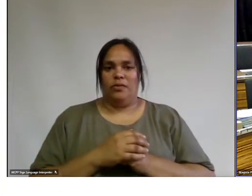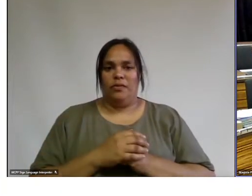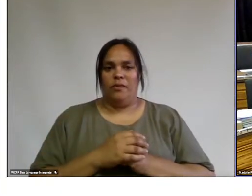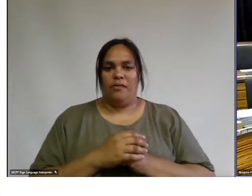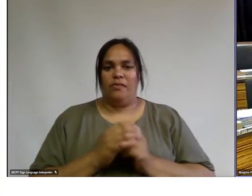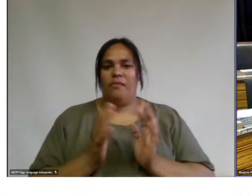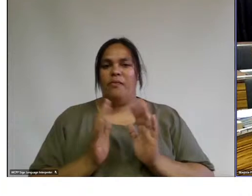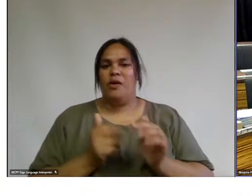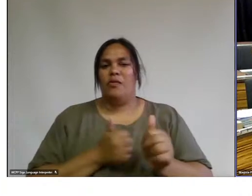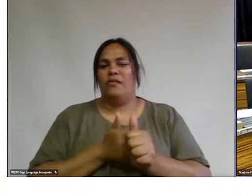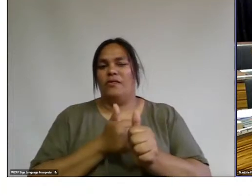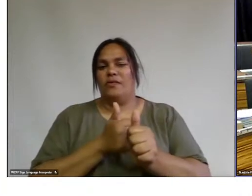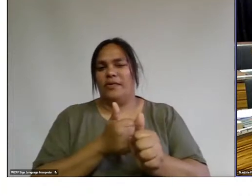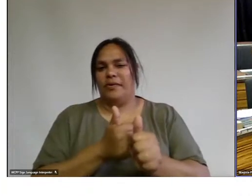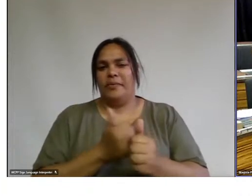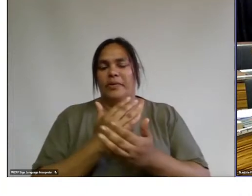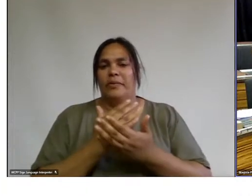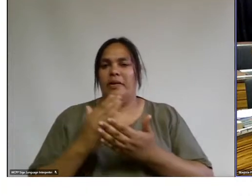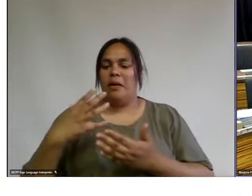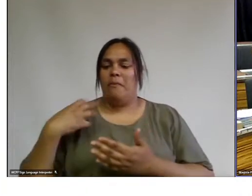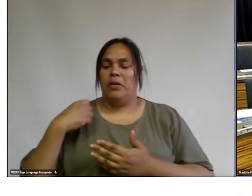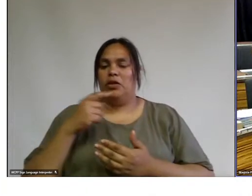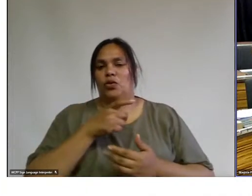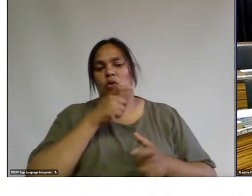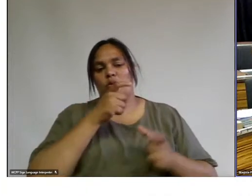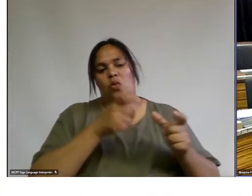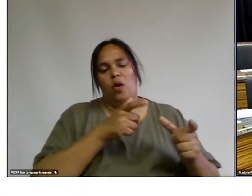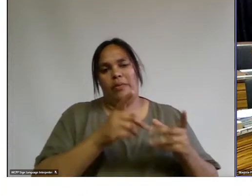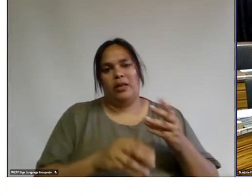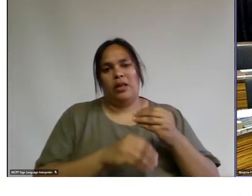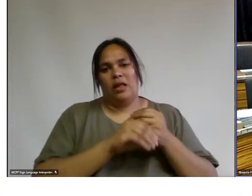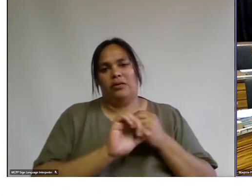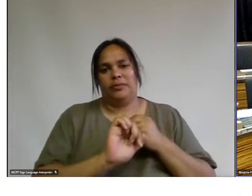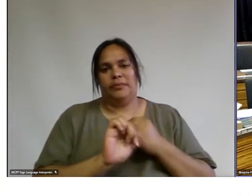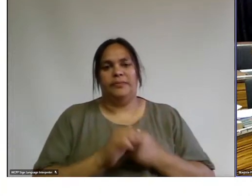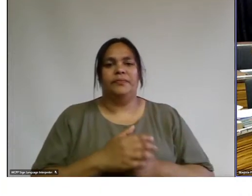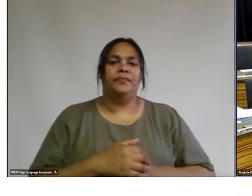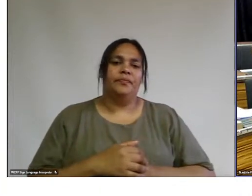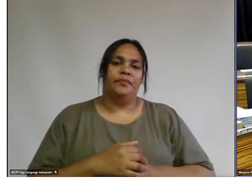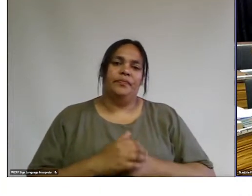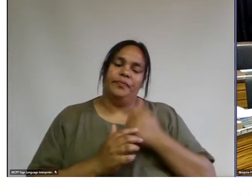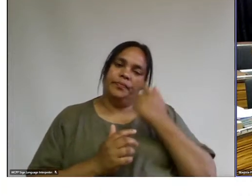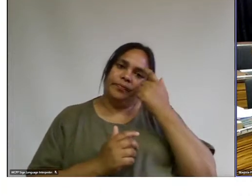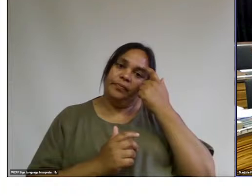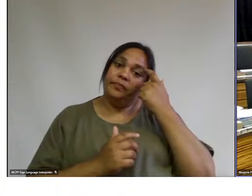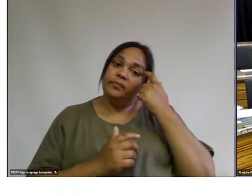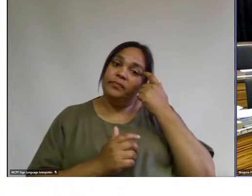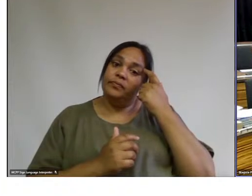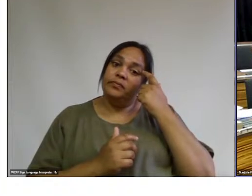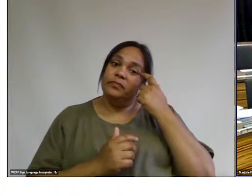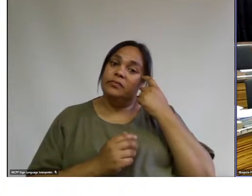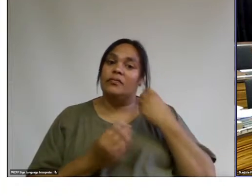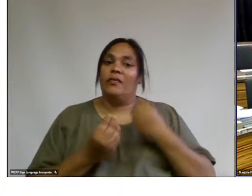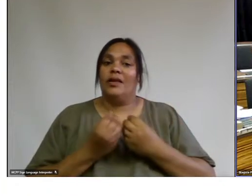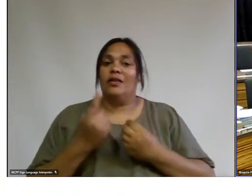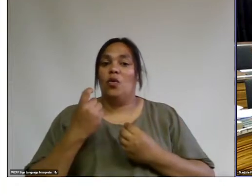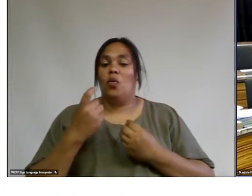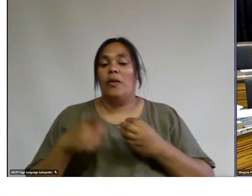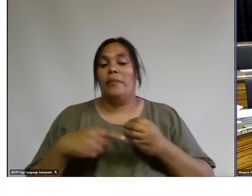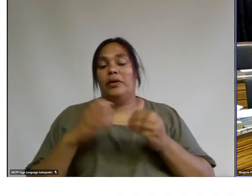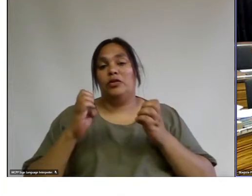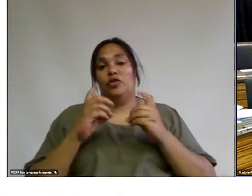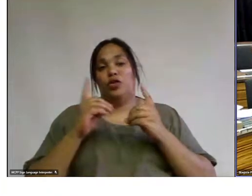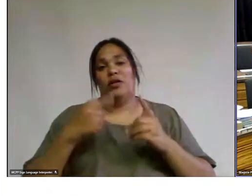follow up on some of the Minister's comments that the Minister had made, I think that one of the things with education is